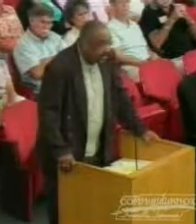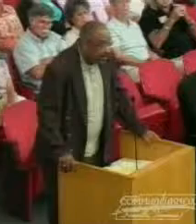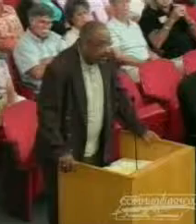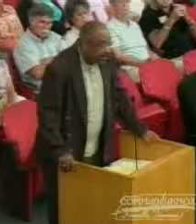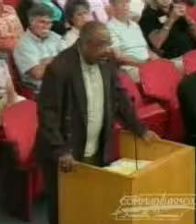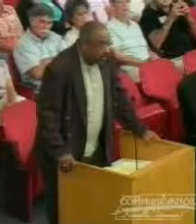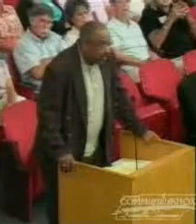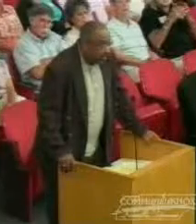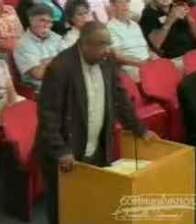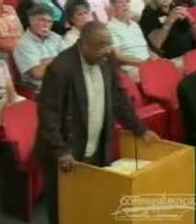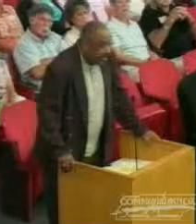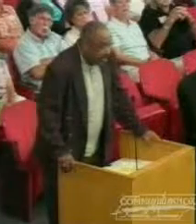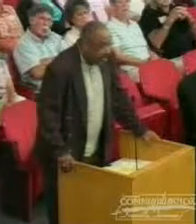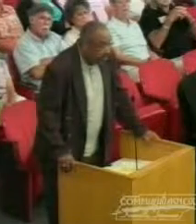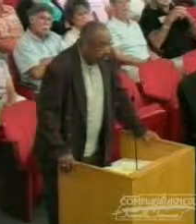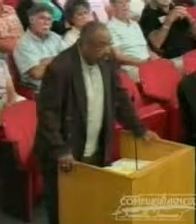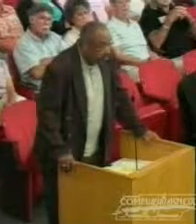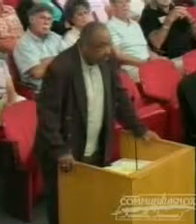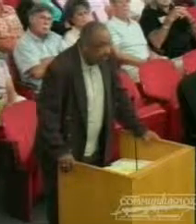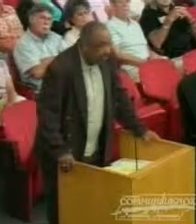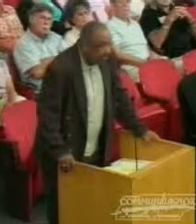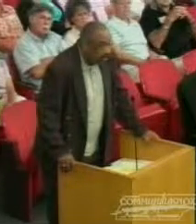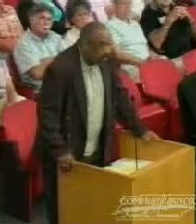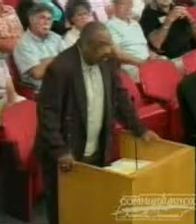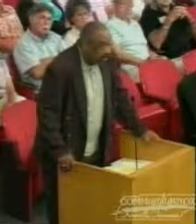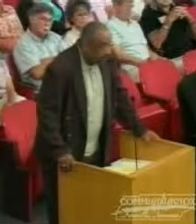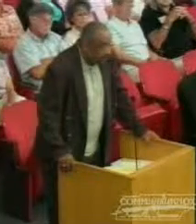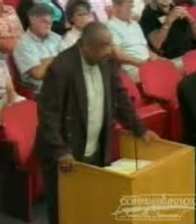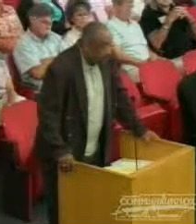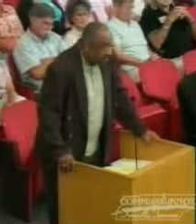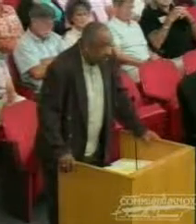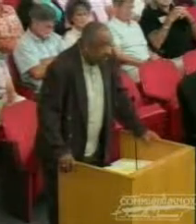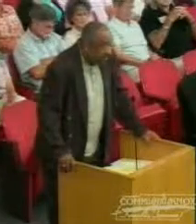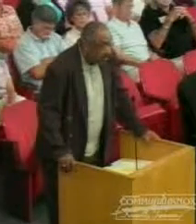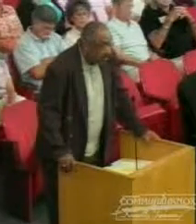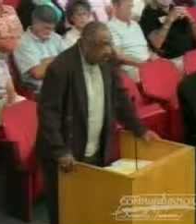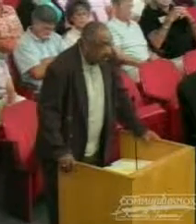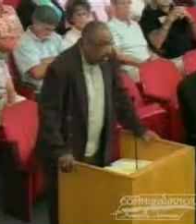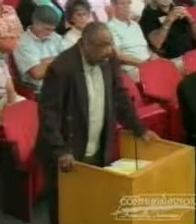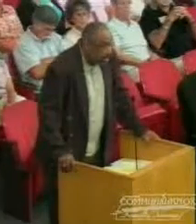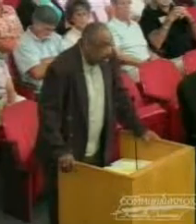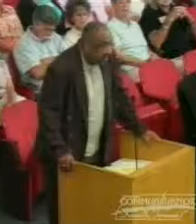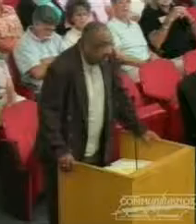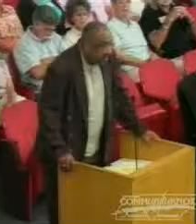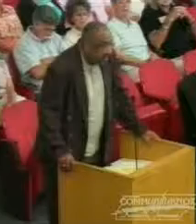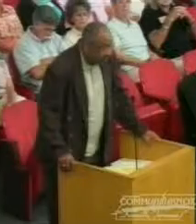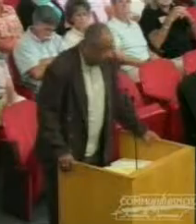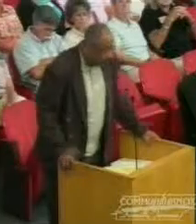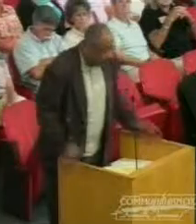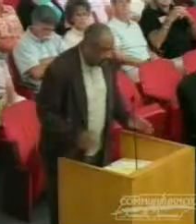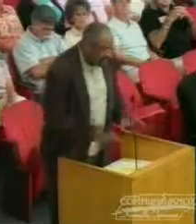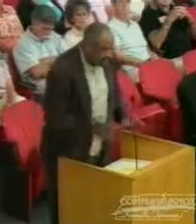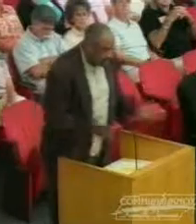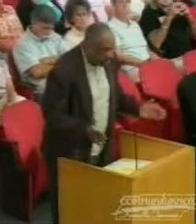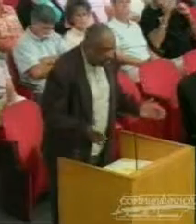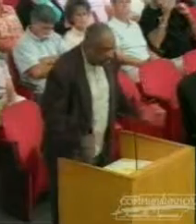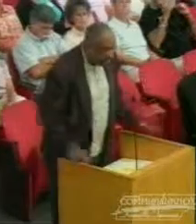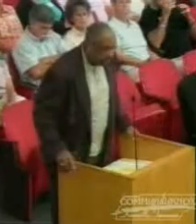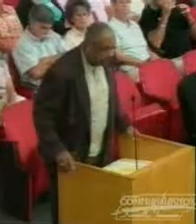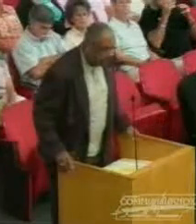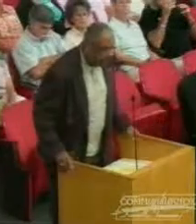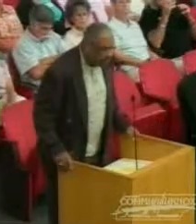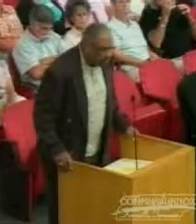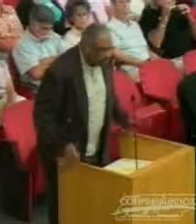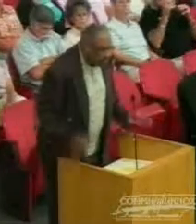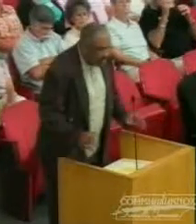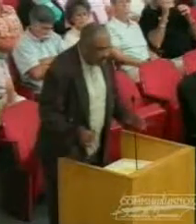I formerly served on the jail inspection committee representing this Knox County Commission before a lot of you were even elected. I